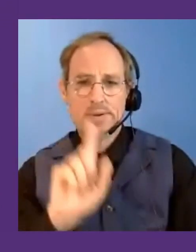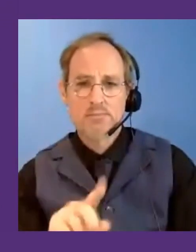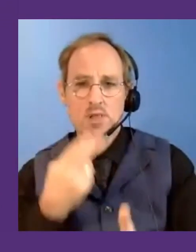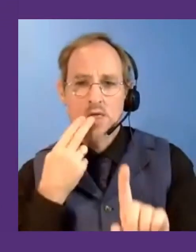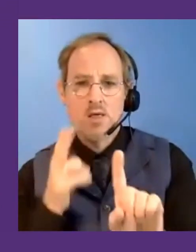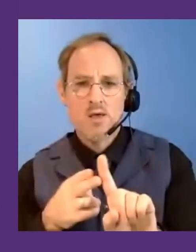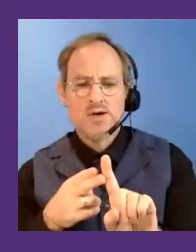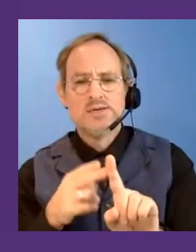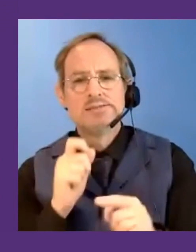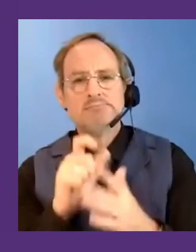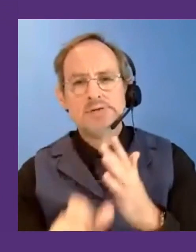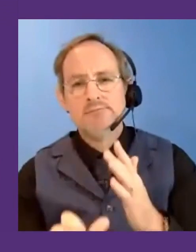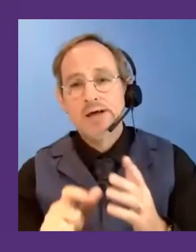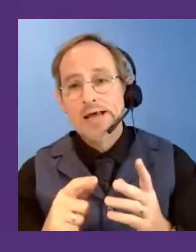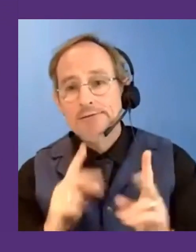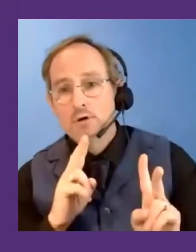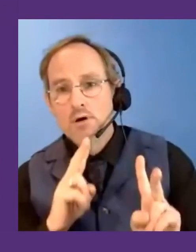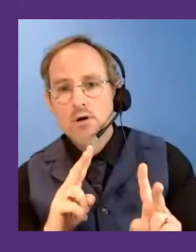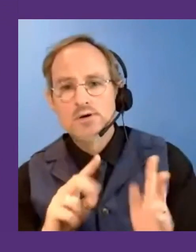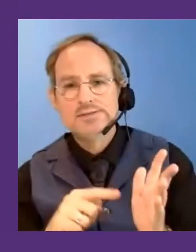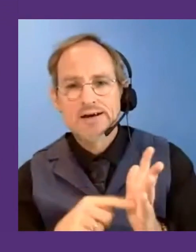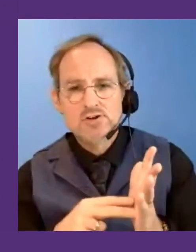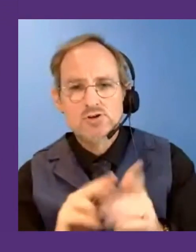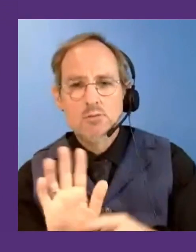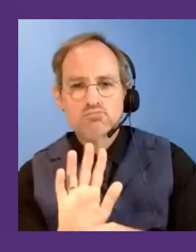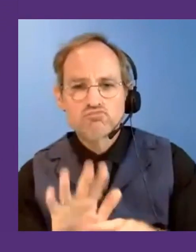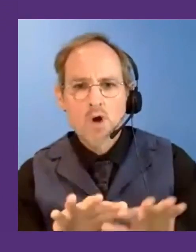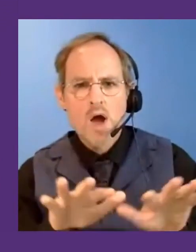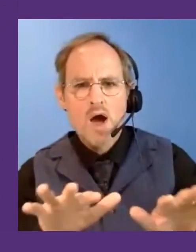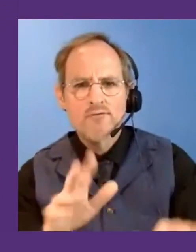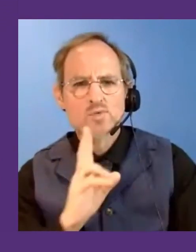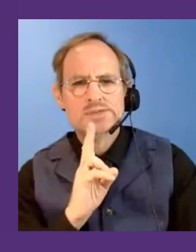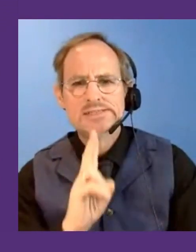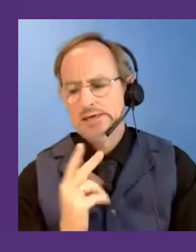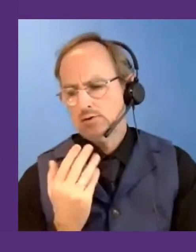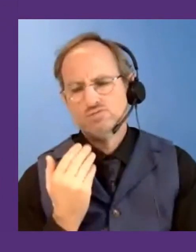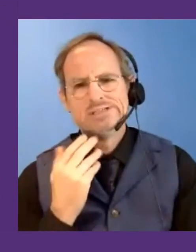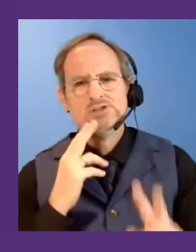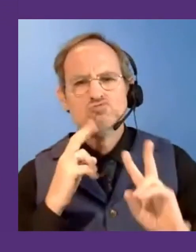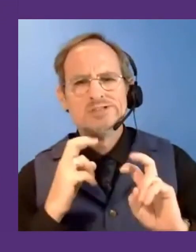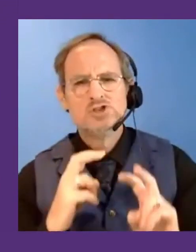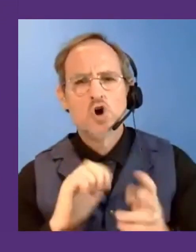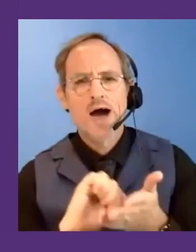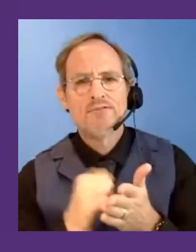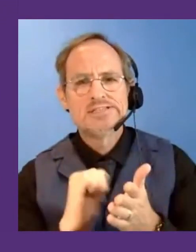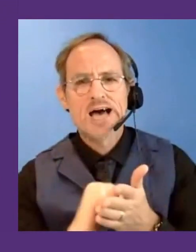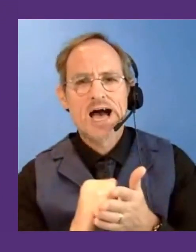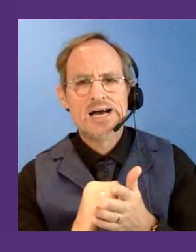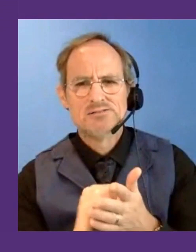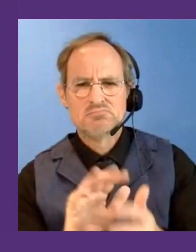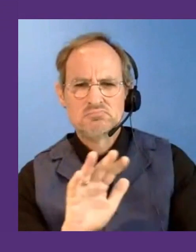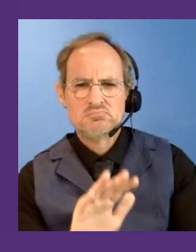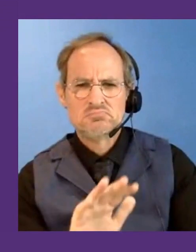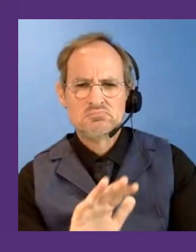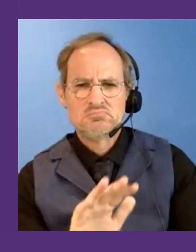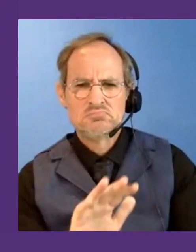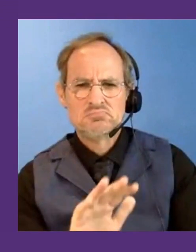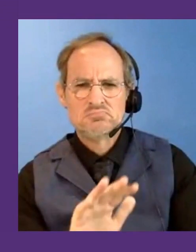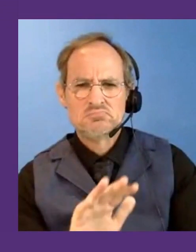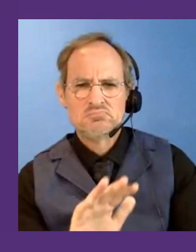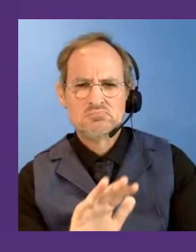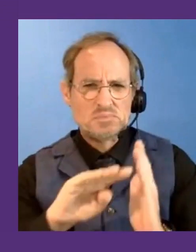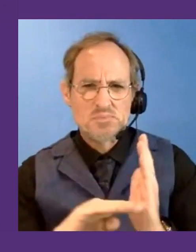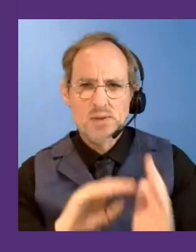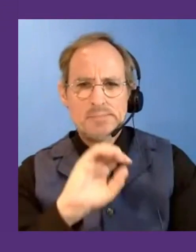on air, if you look at advertisements, and we did a big study, only 4% of TV advertisements in the UK